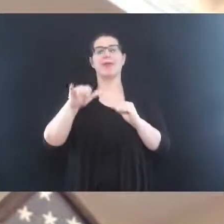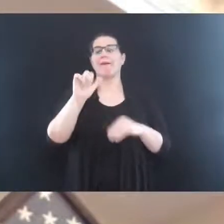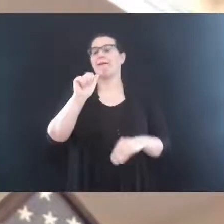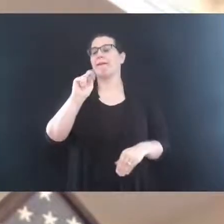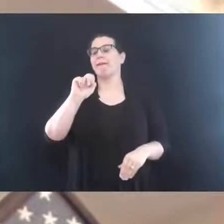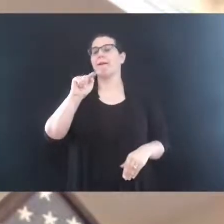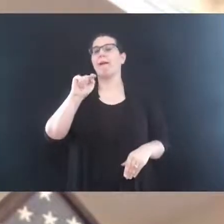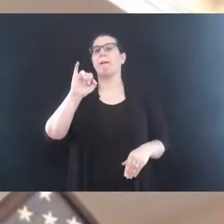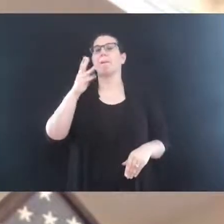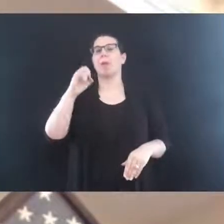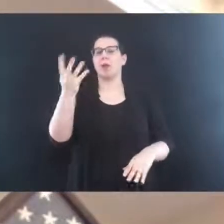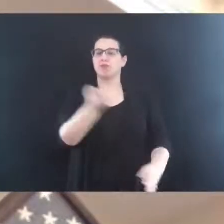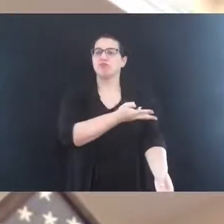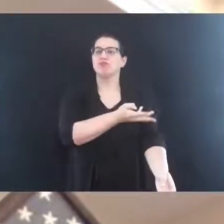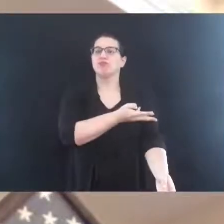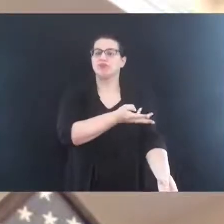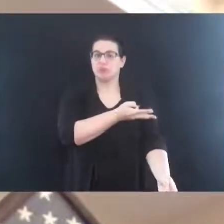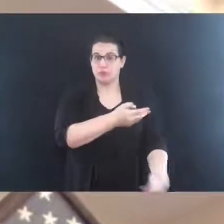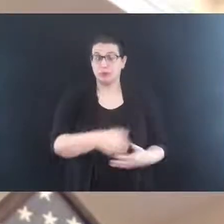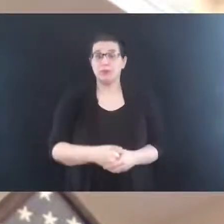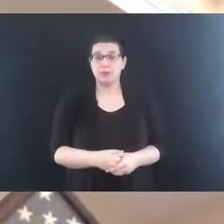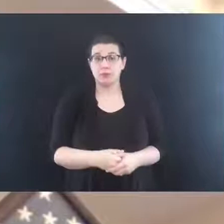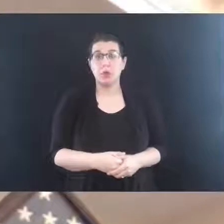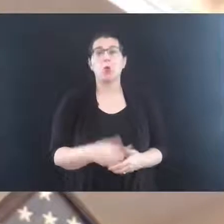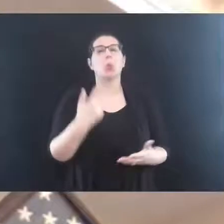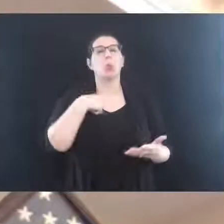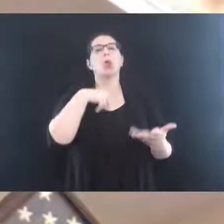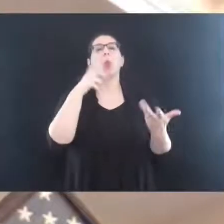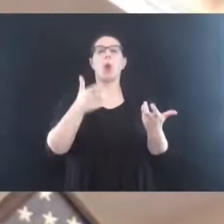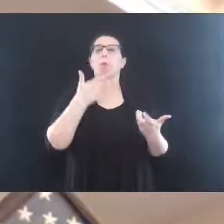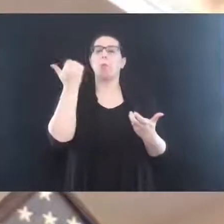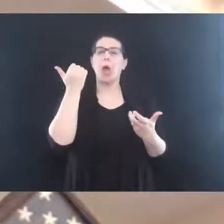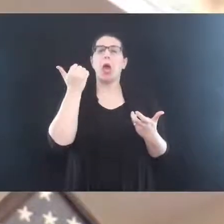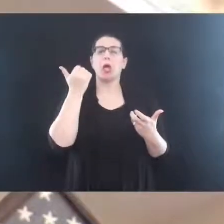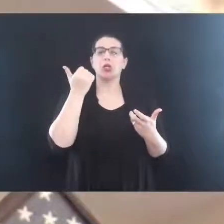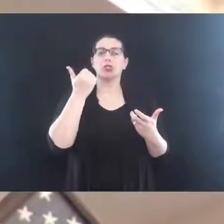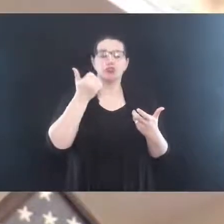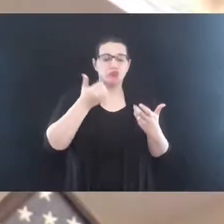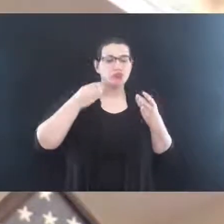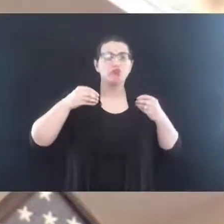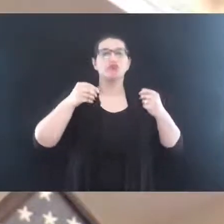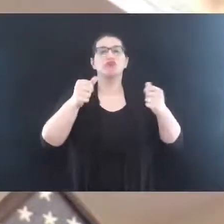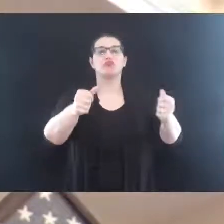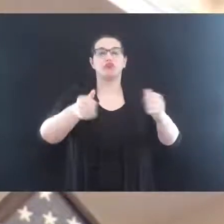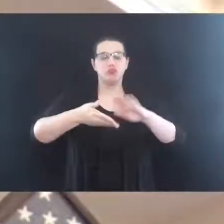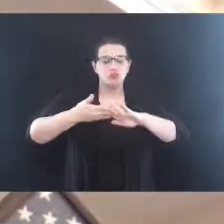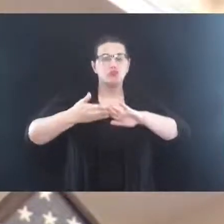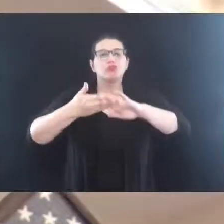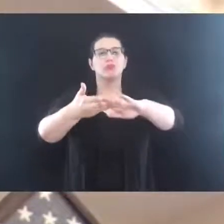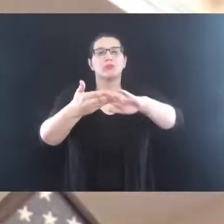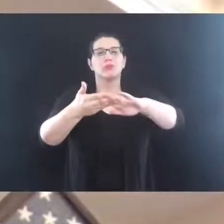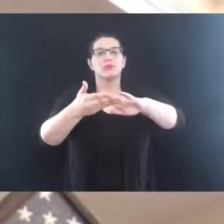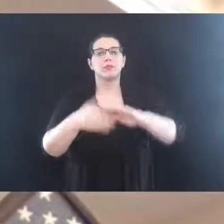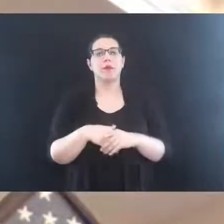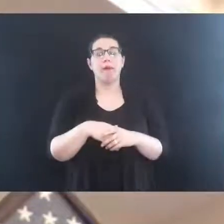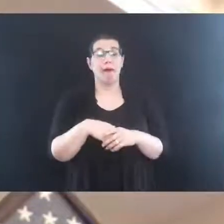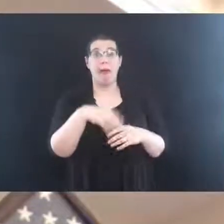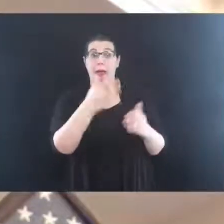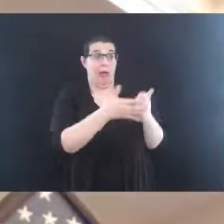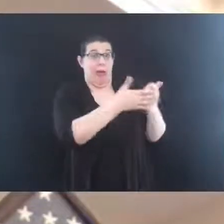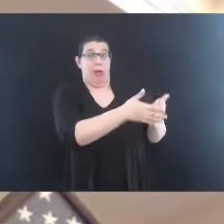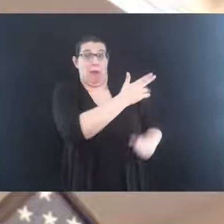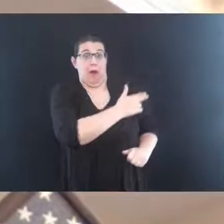ensure better logistics flow and management, and also to relieve pressure off of hospitals, which have been